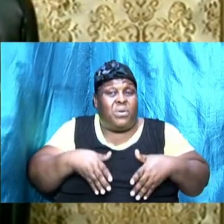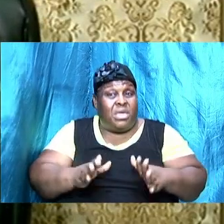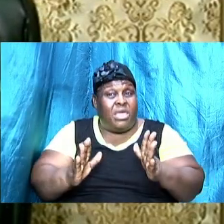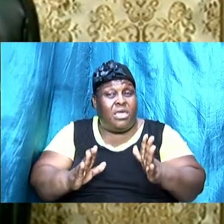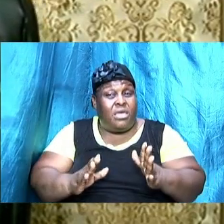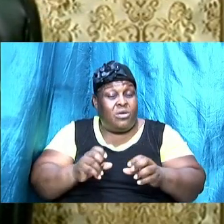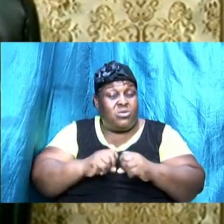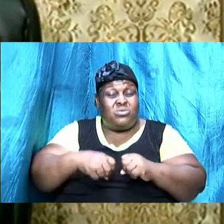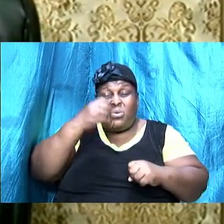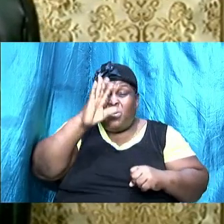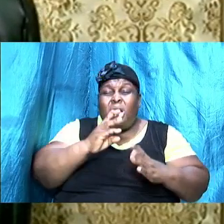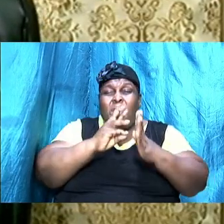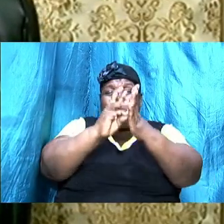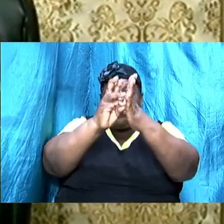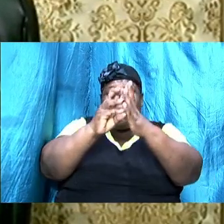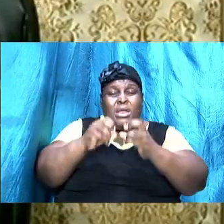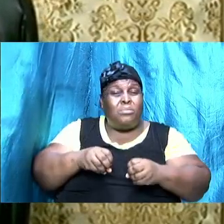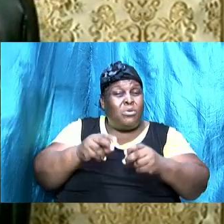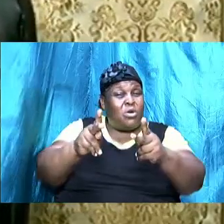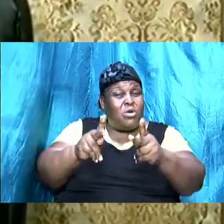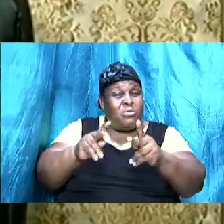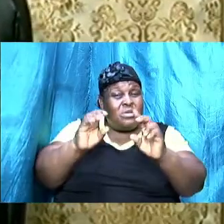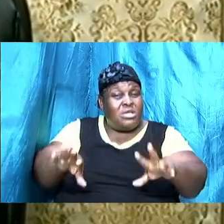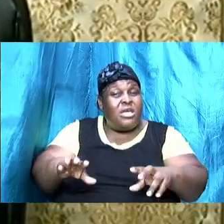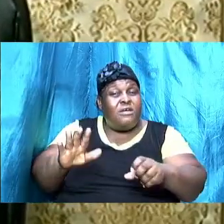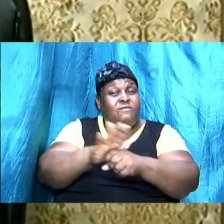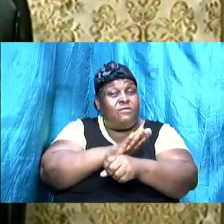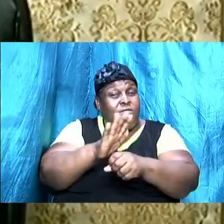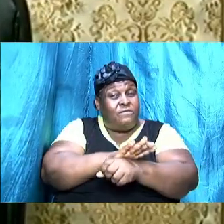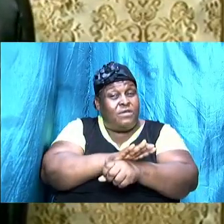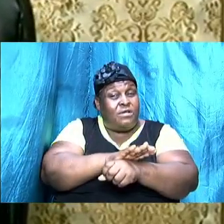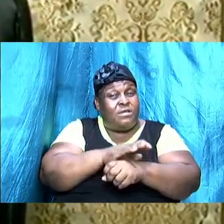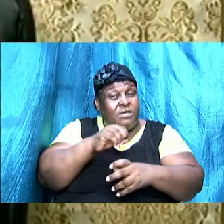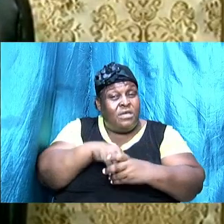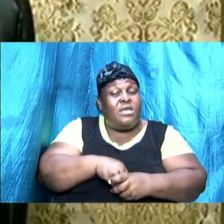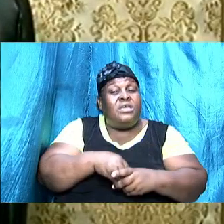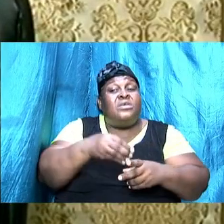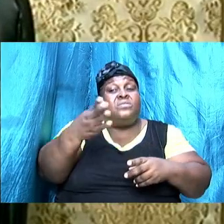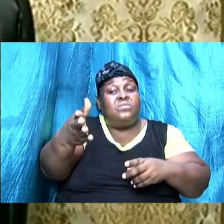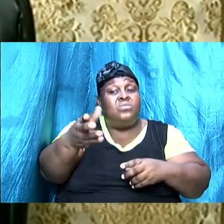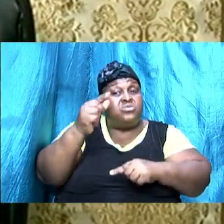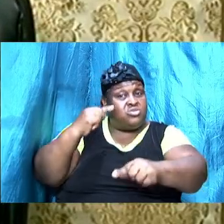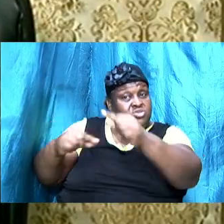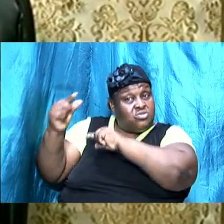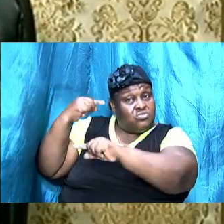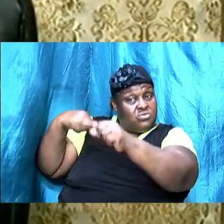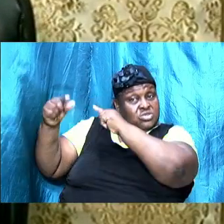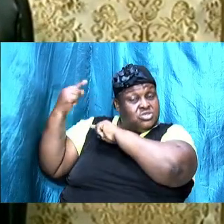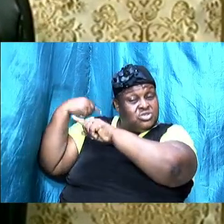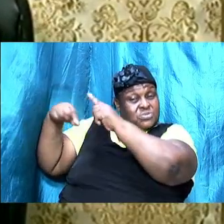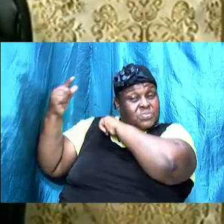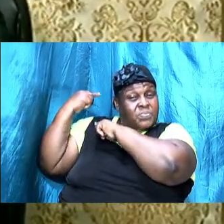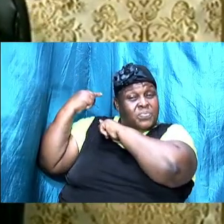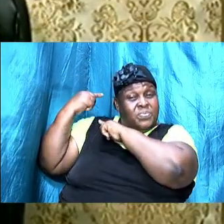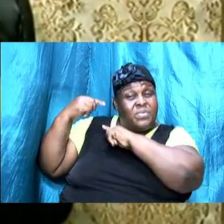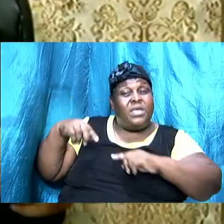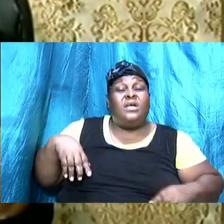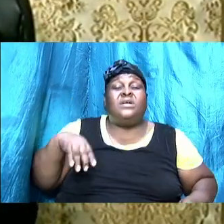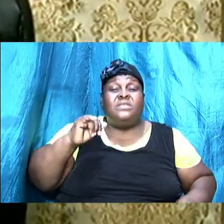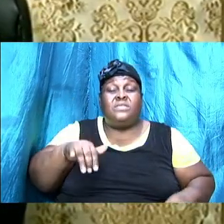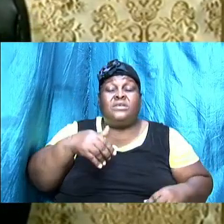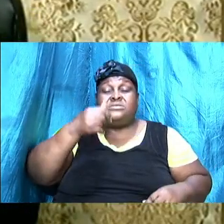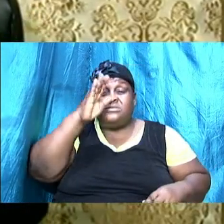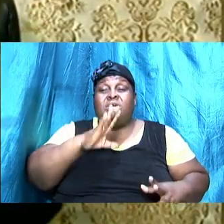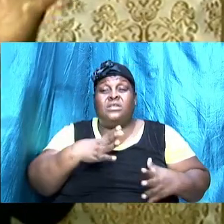this earth can be fulfilled in those offspring. That's God's